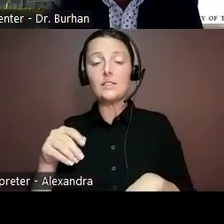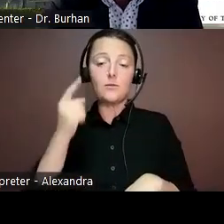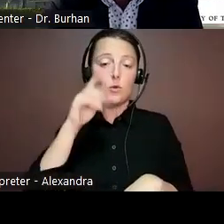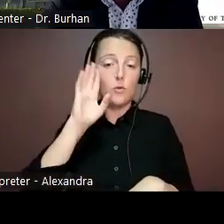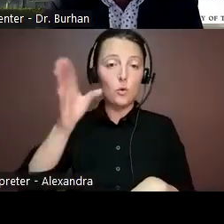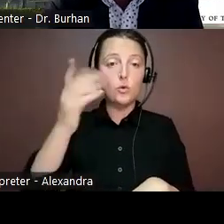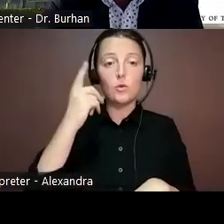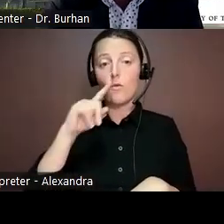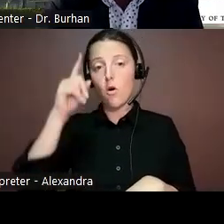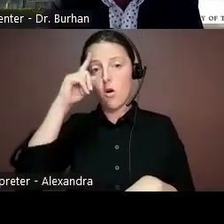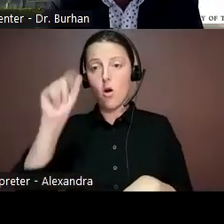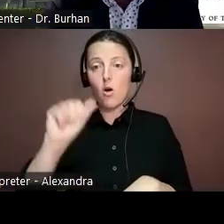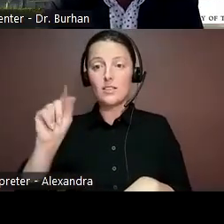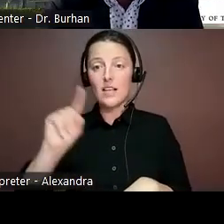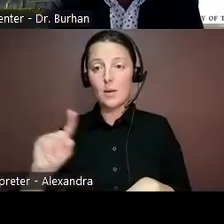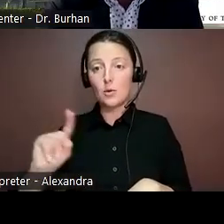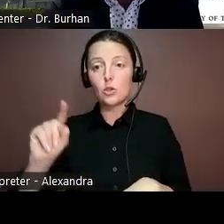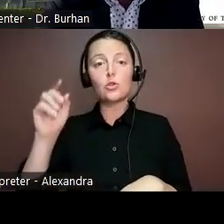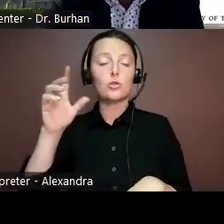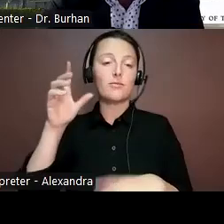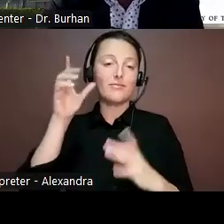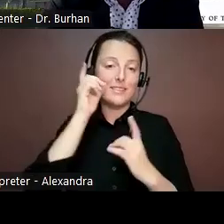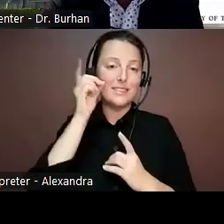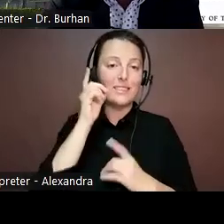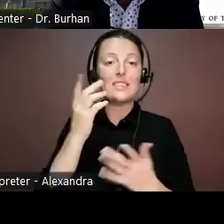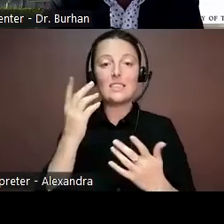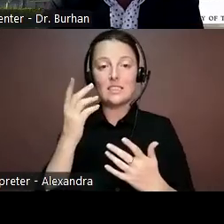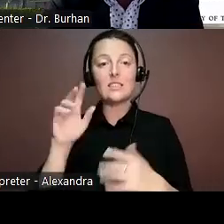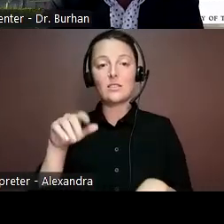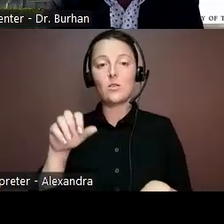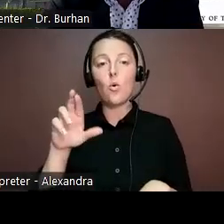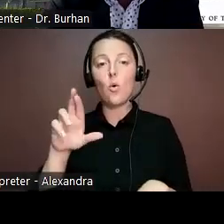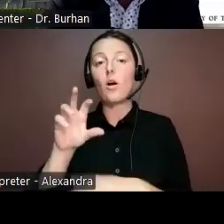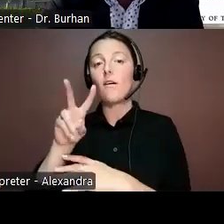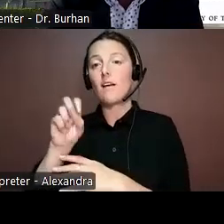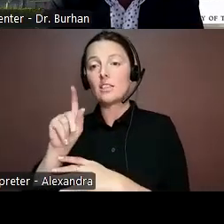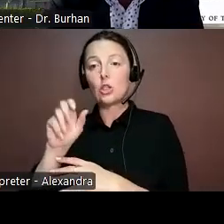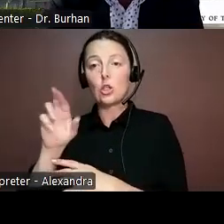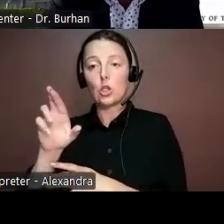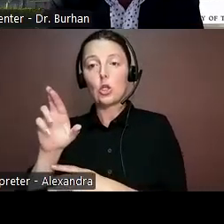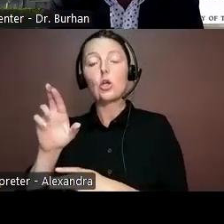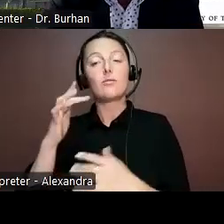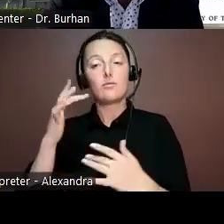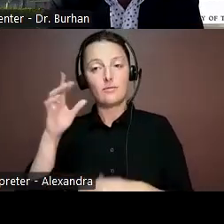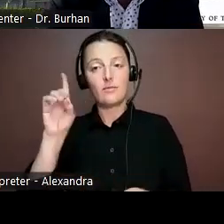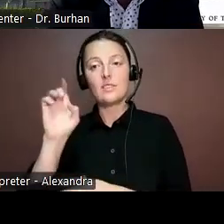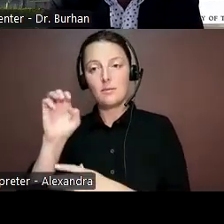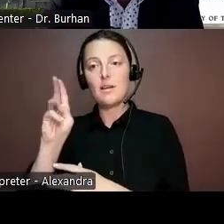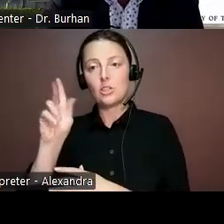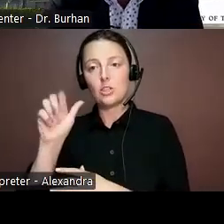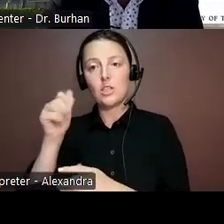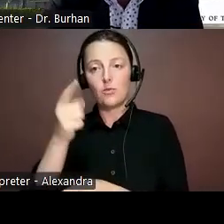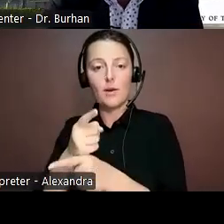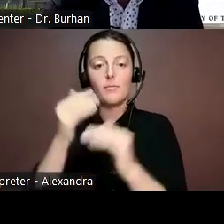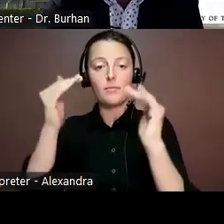So Breno Dennis did look at this and was able to show that the pooled hazard ratio of